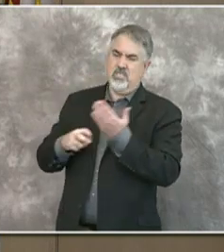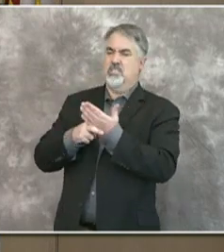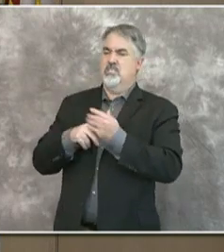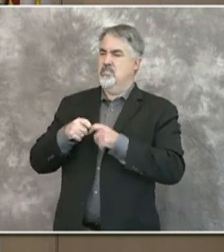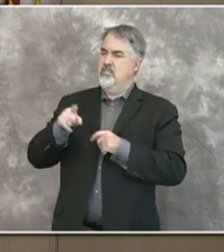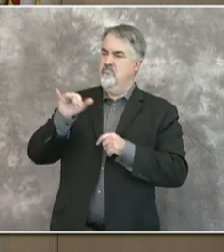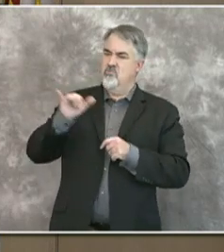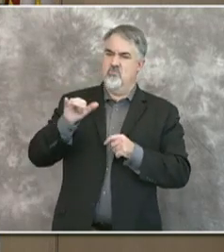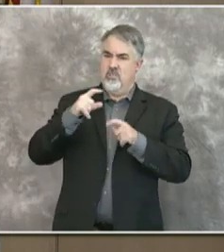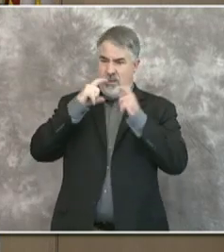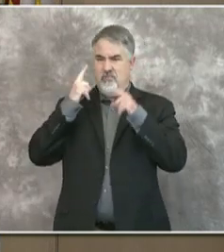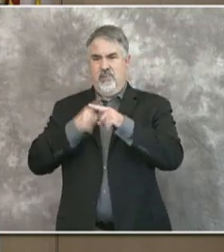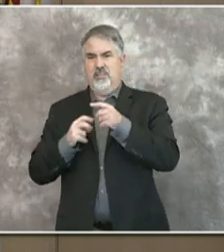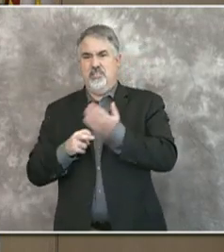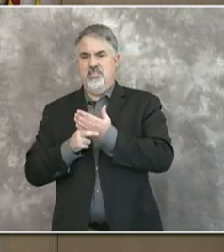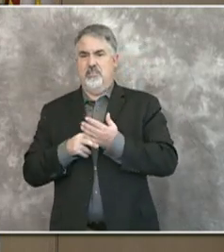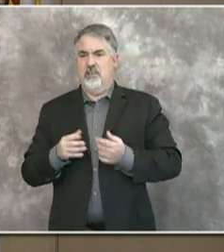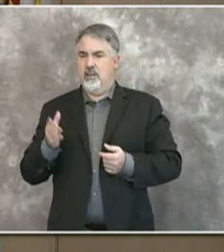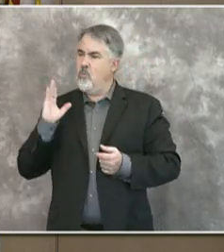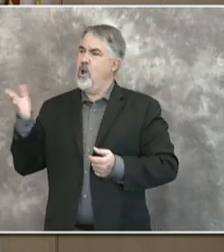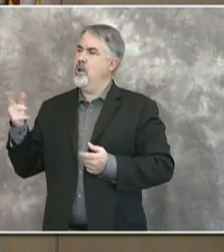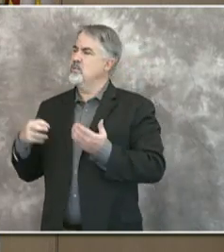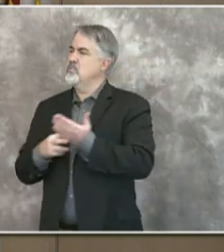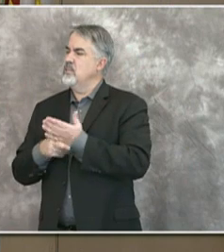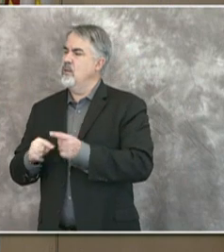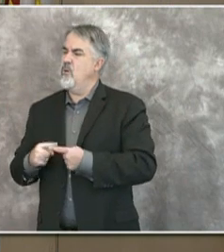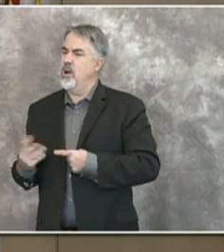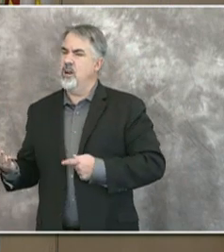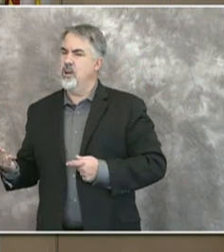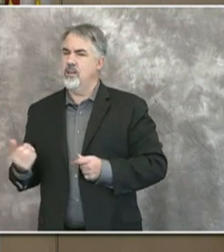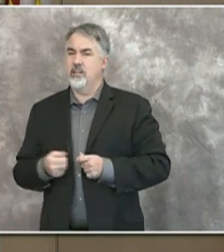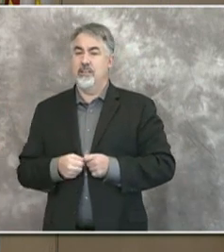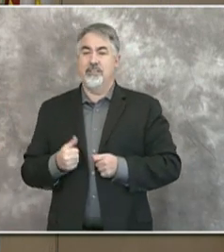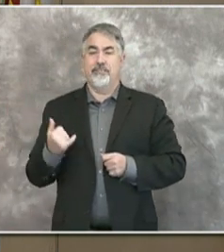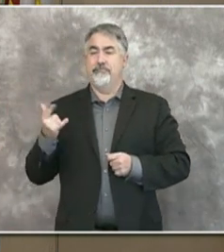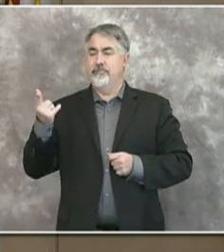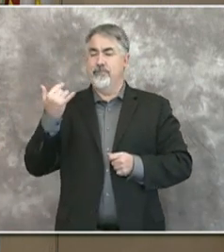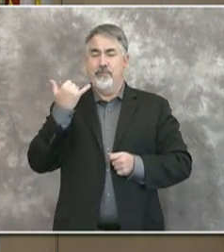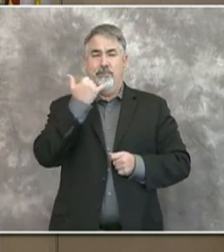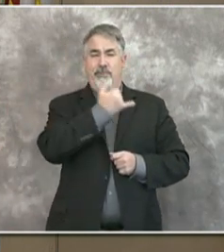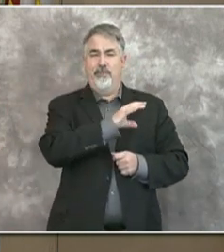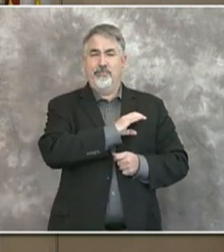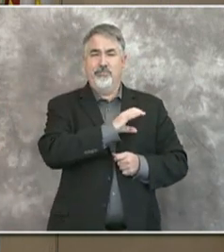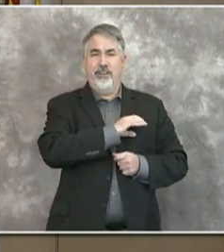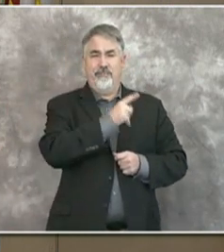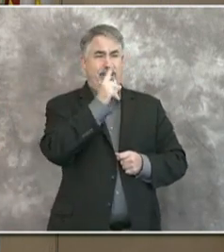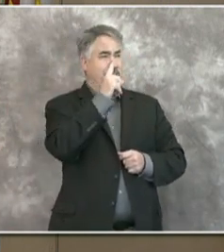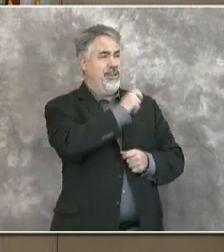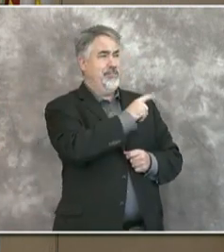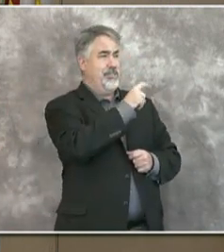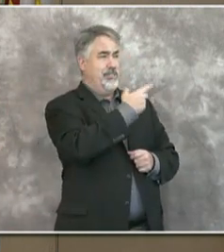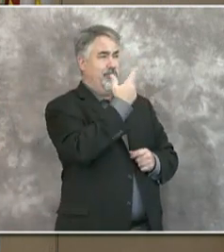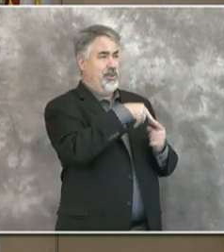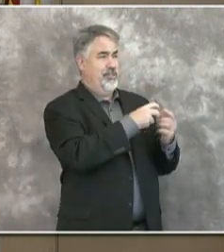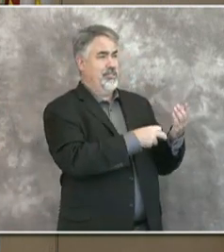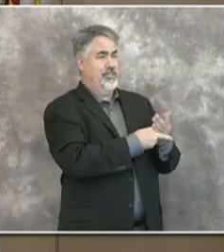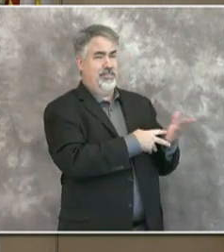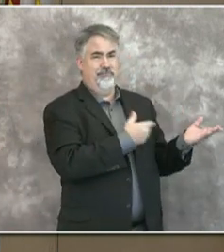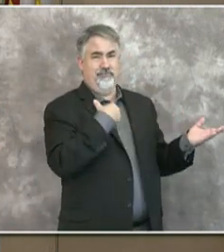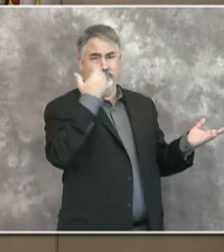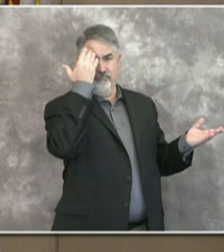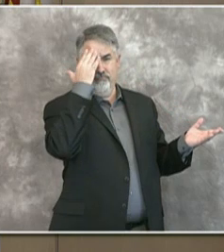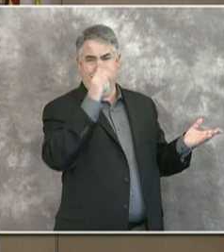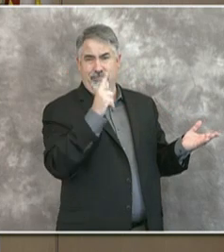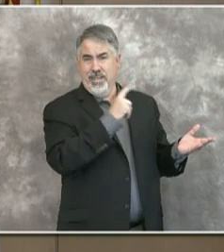that decision, and you can certainly call our Sheriff's Department or any of the jurisdictions throughout the county based on the area that